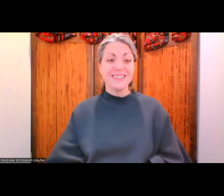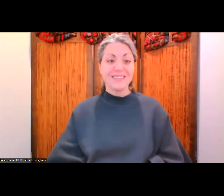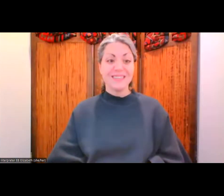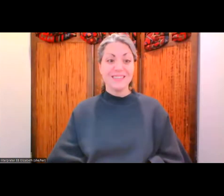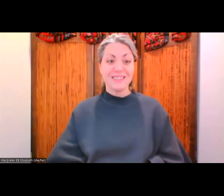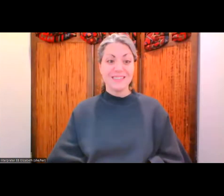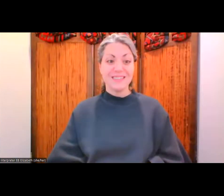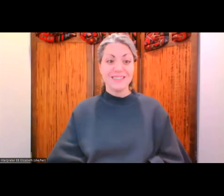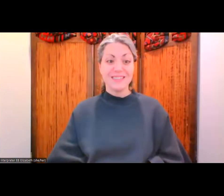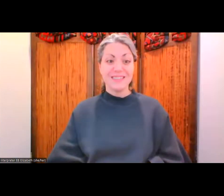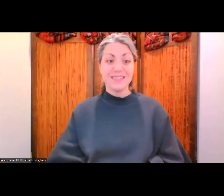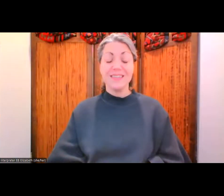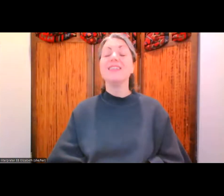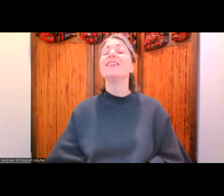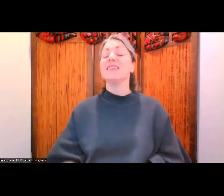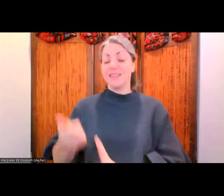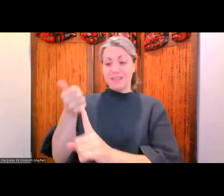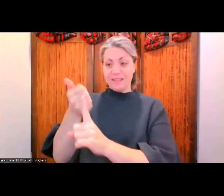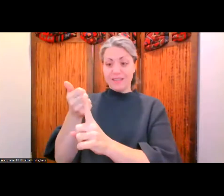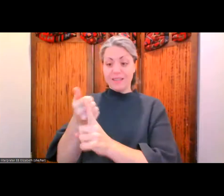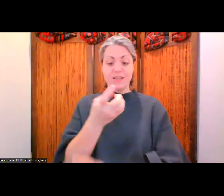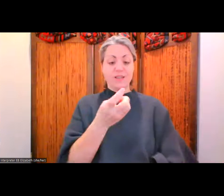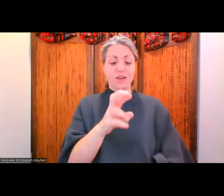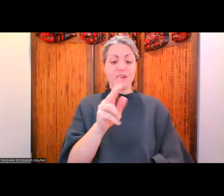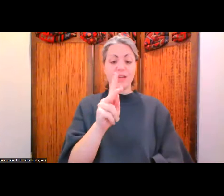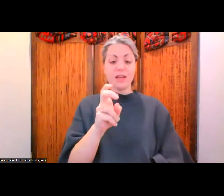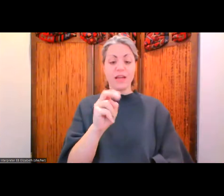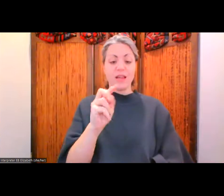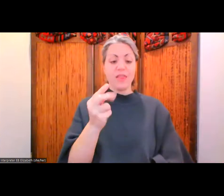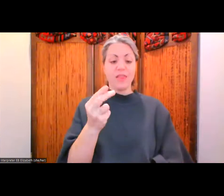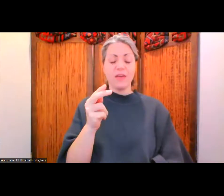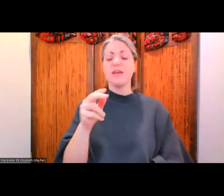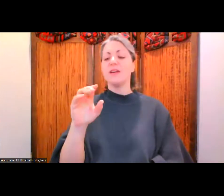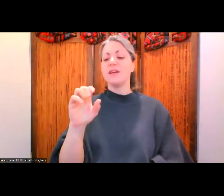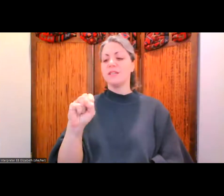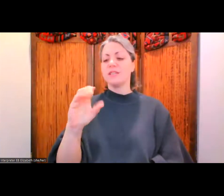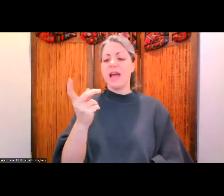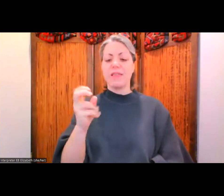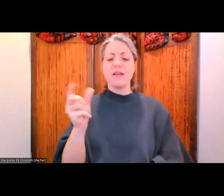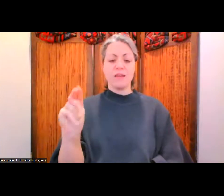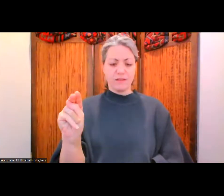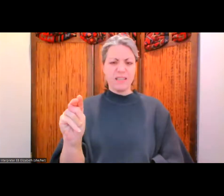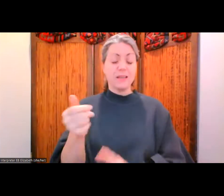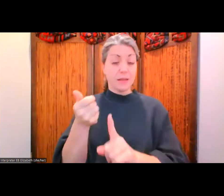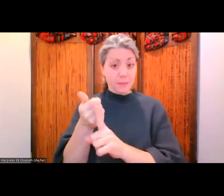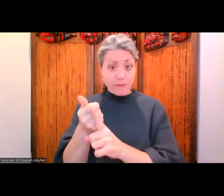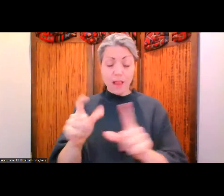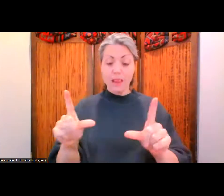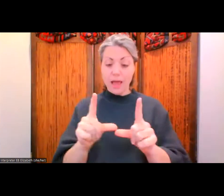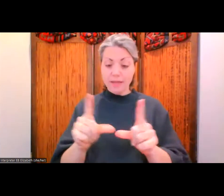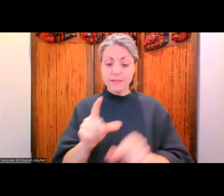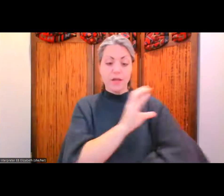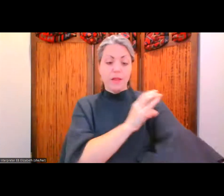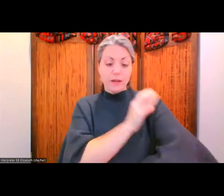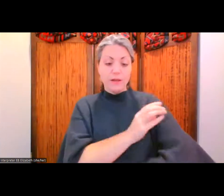Our first speaker today is Dr. Kenneth Shamlian. He is a licensed clinical